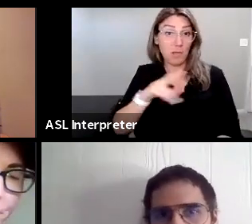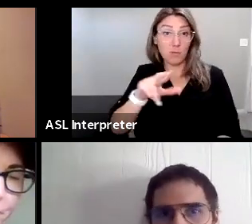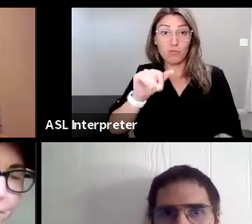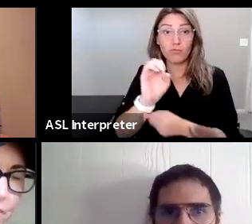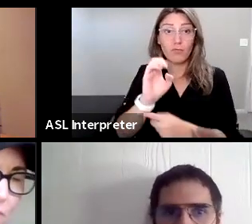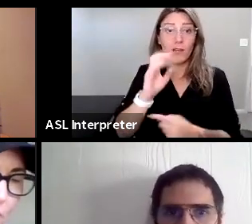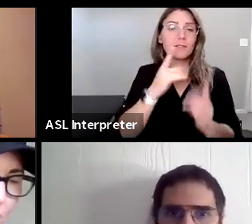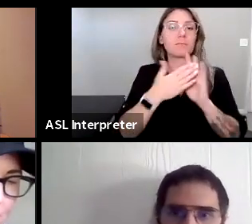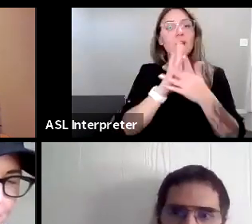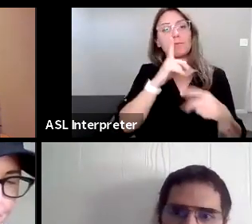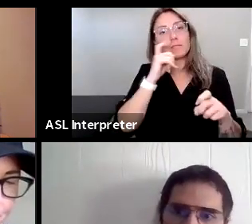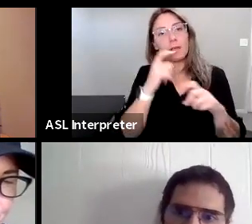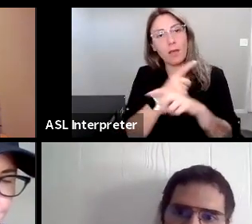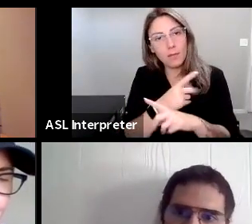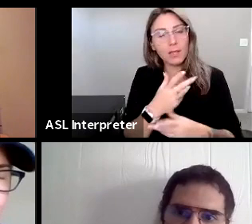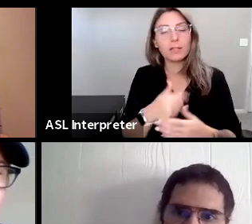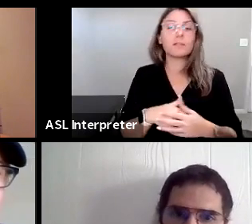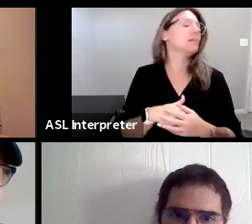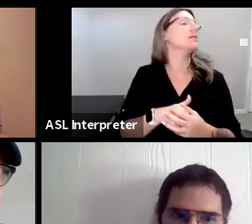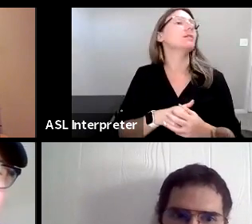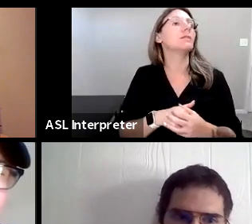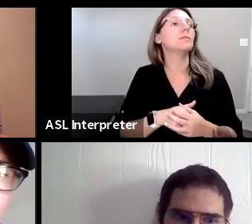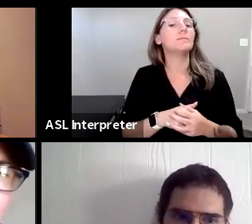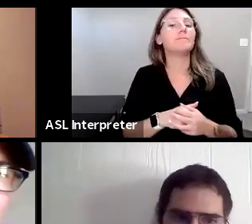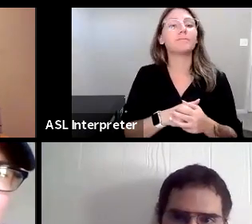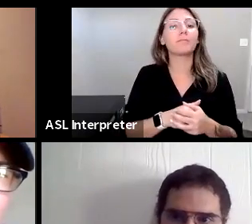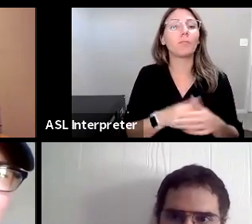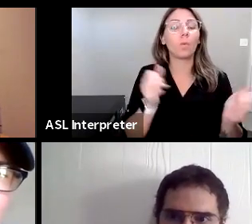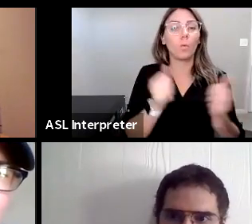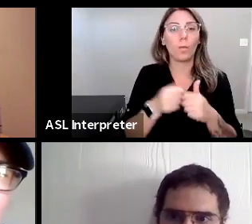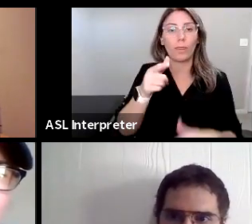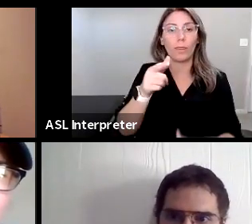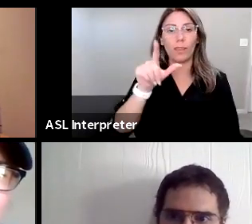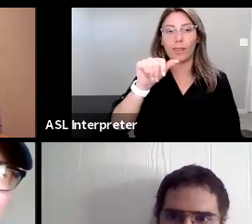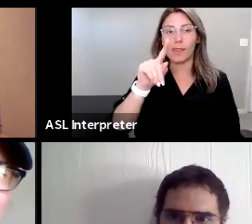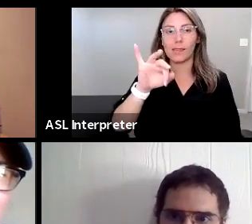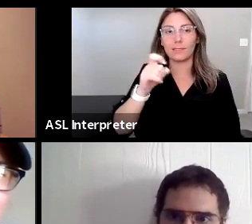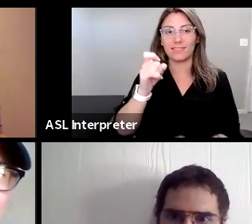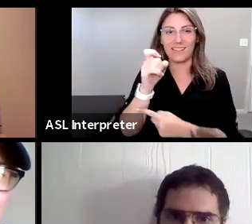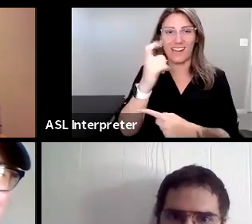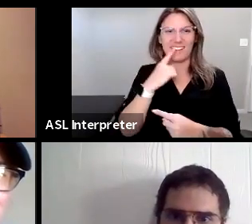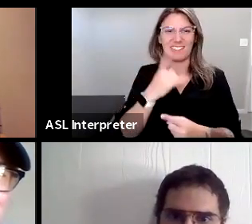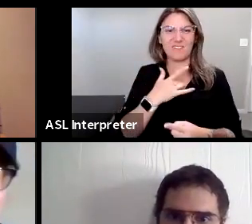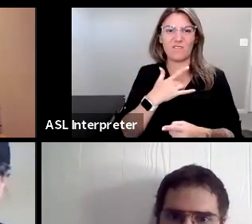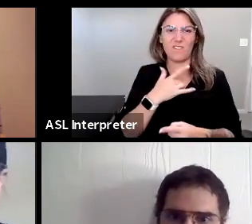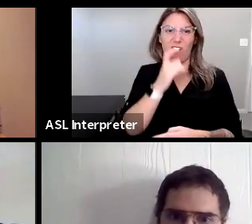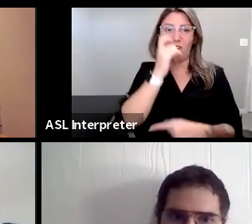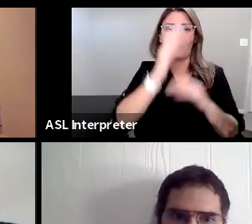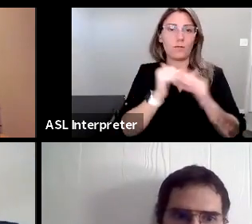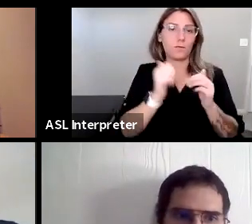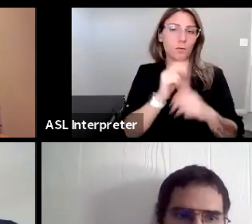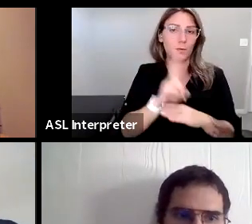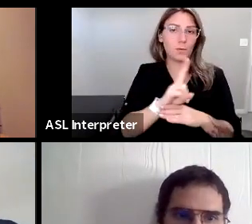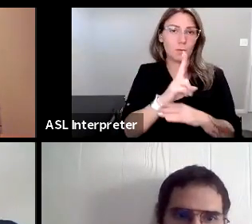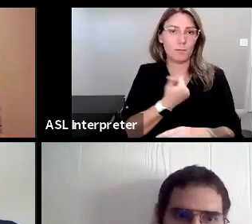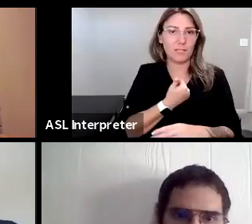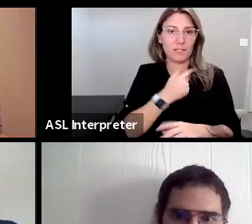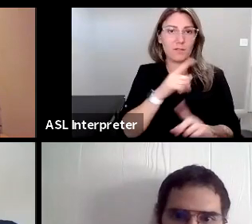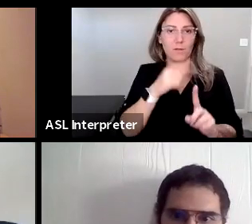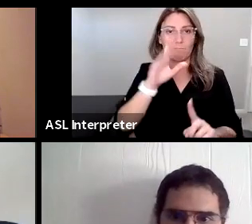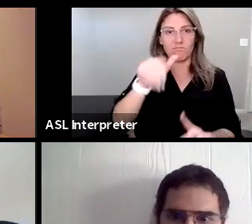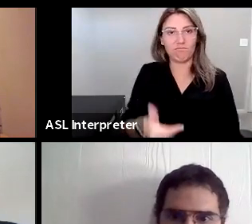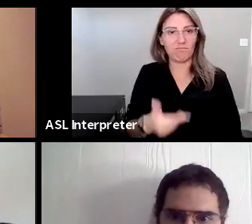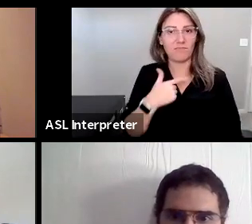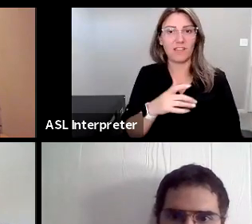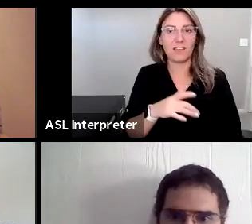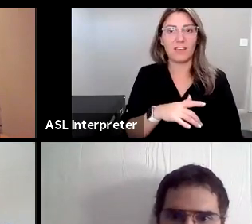to be complicated. In terms of the Latinx, I still feel a little bit uncomfortable using it for my own self. So when I introduce myself, I use